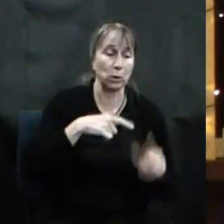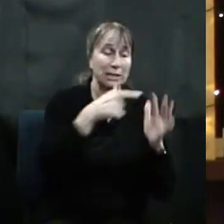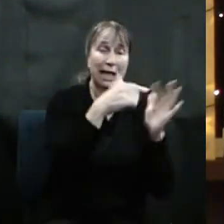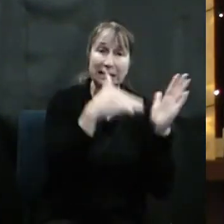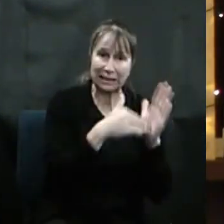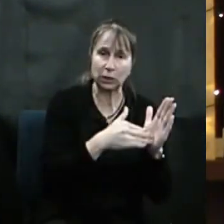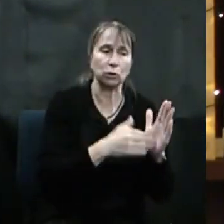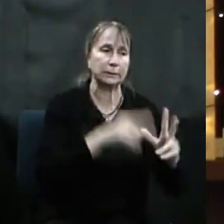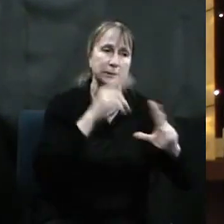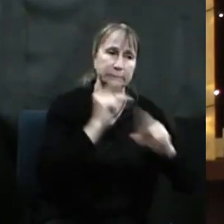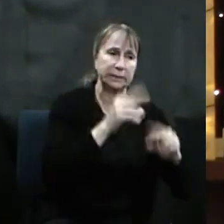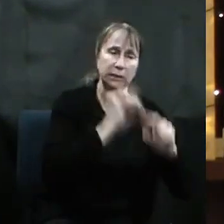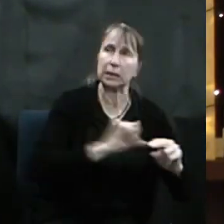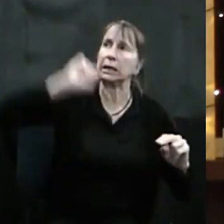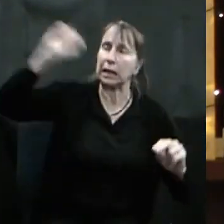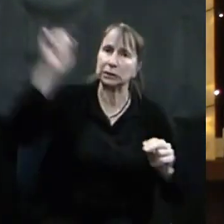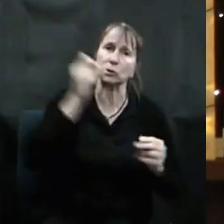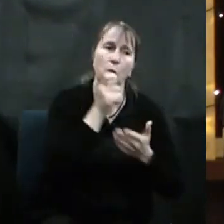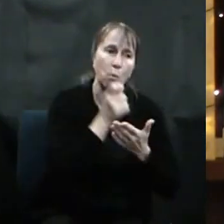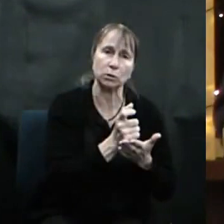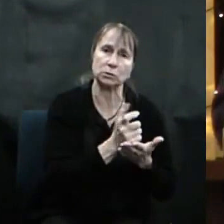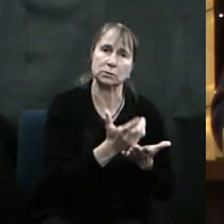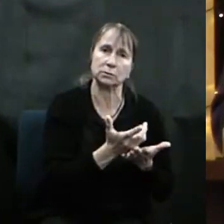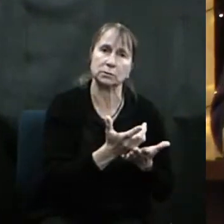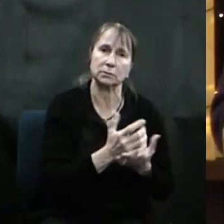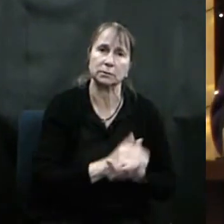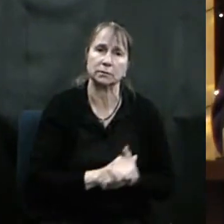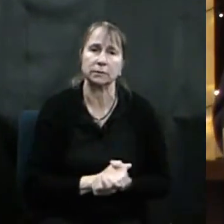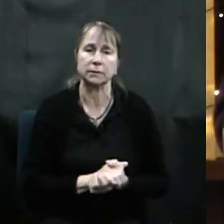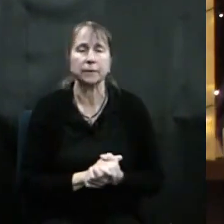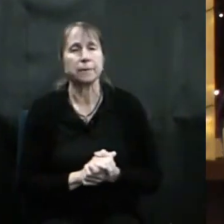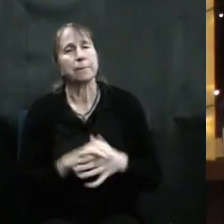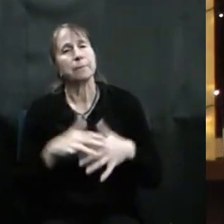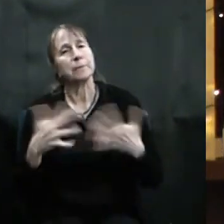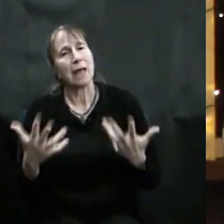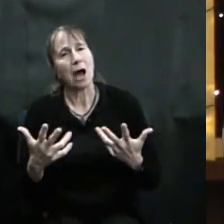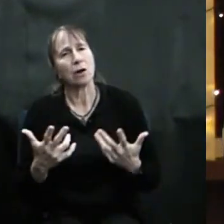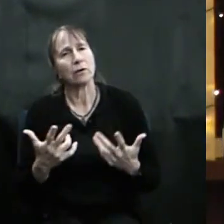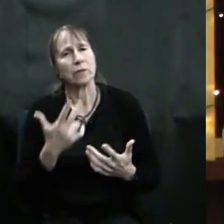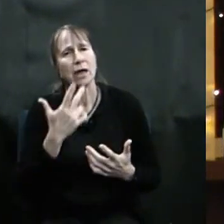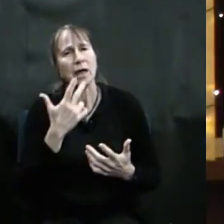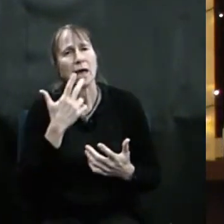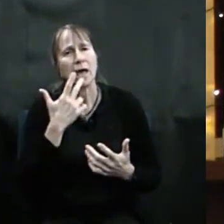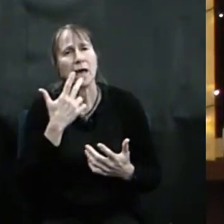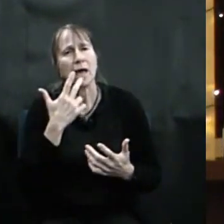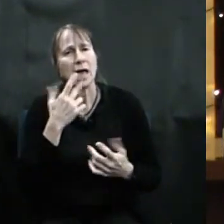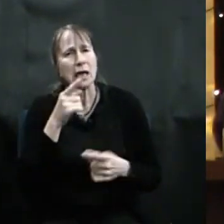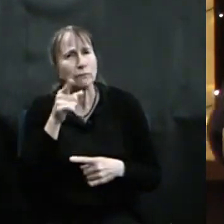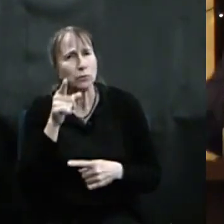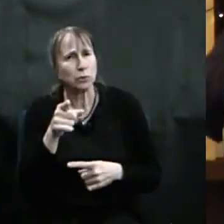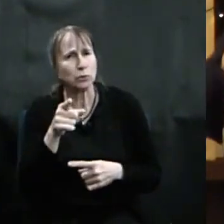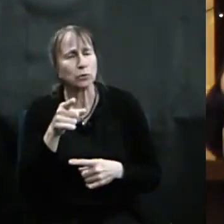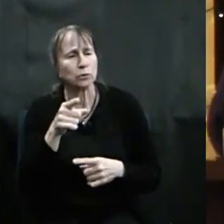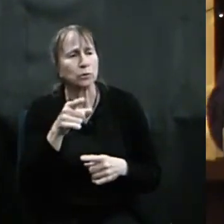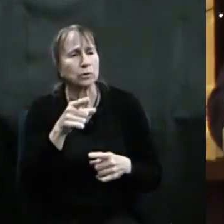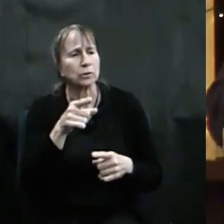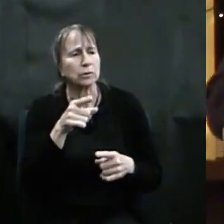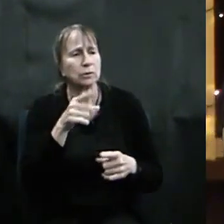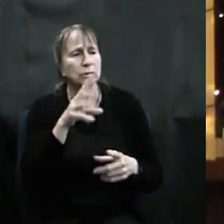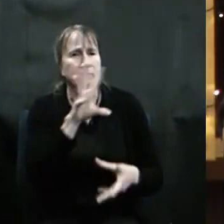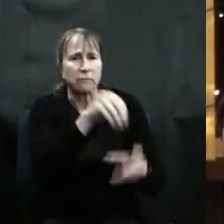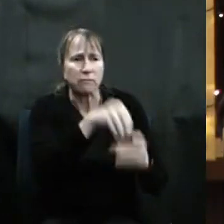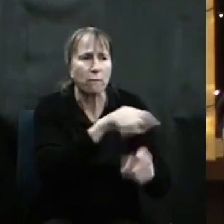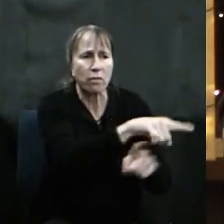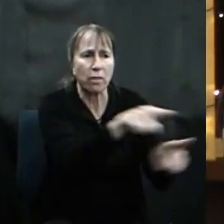that purpose. Now, if you're rebellious Israel, that's terrifying. You can say, well, life might go on